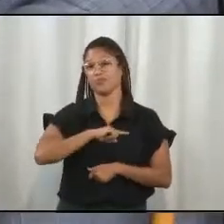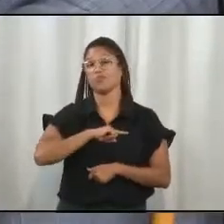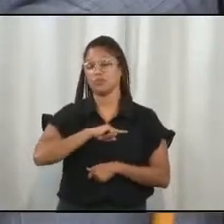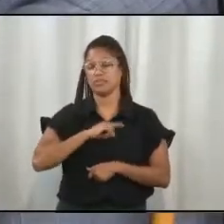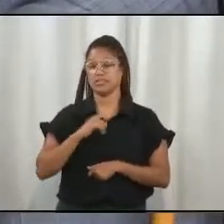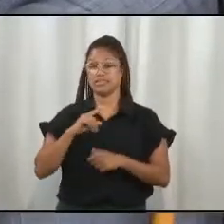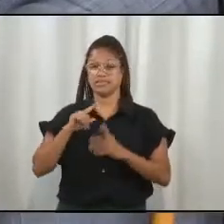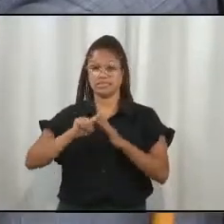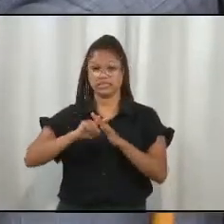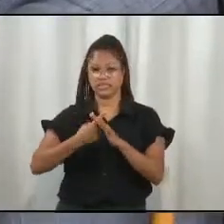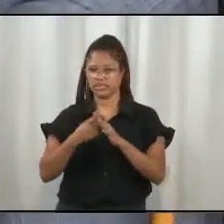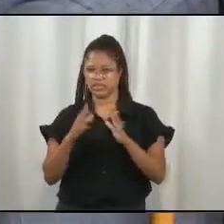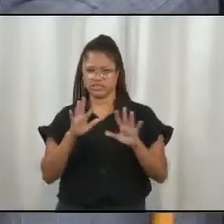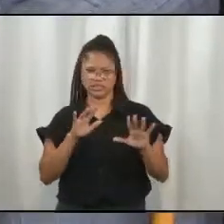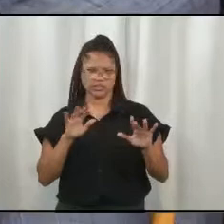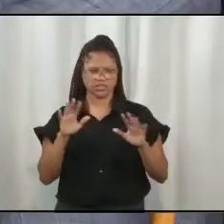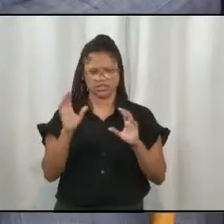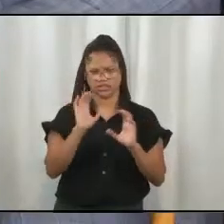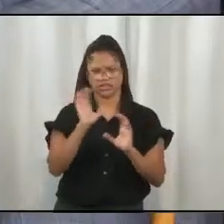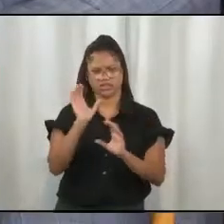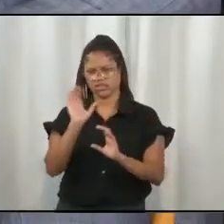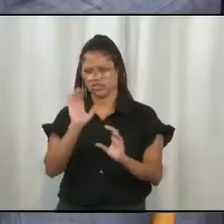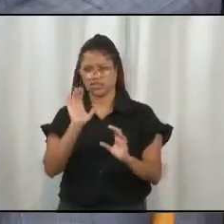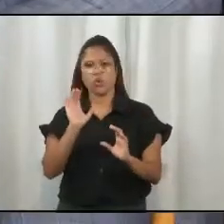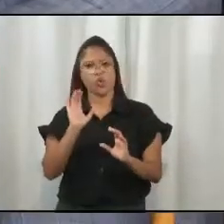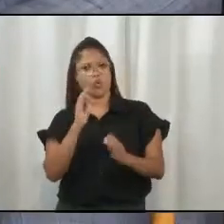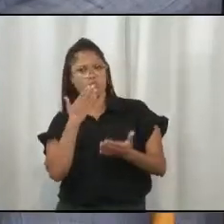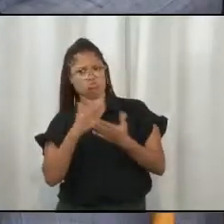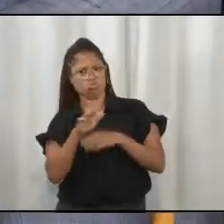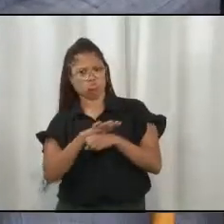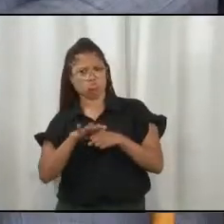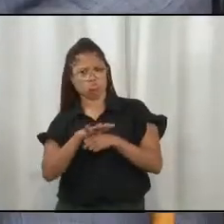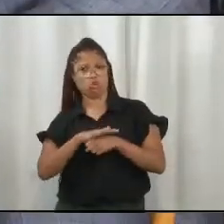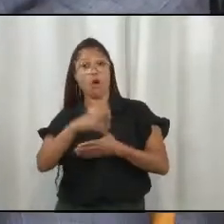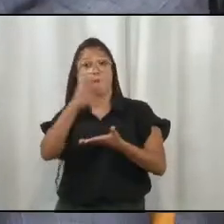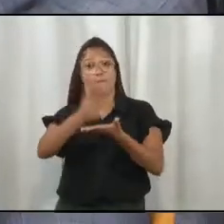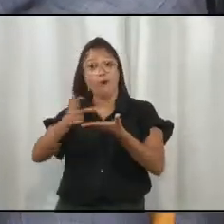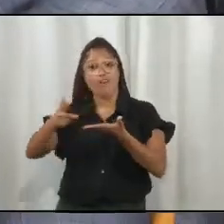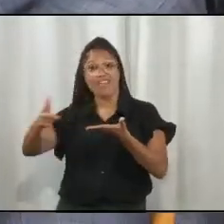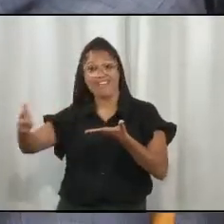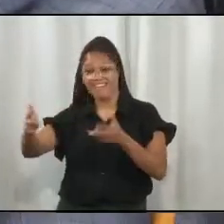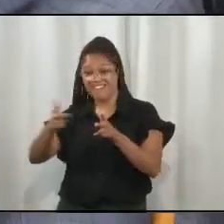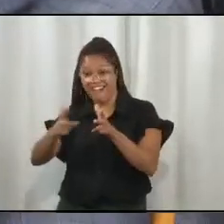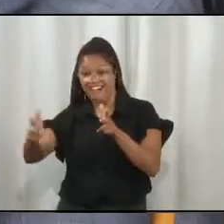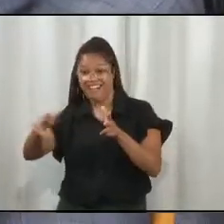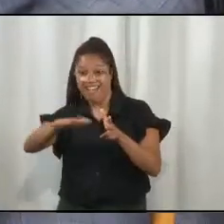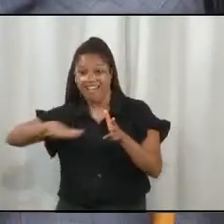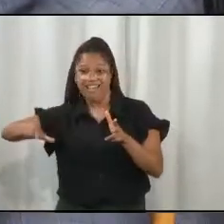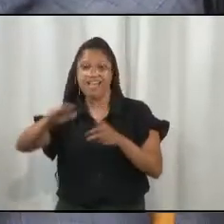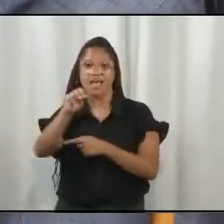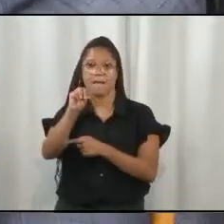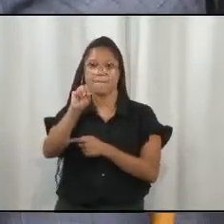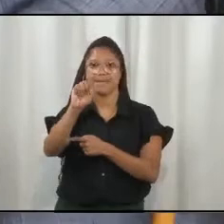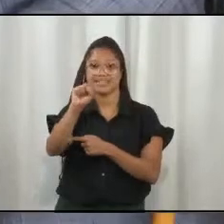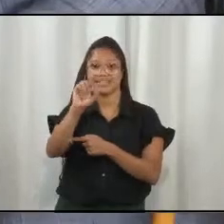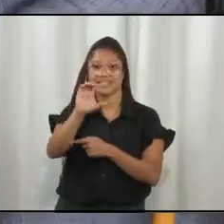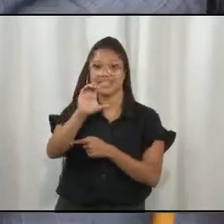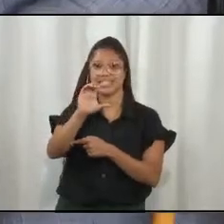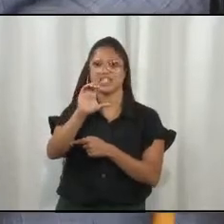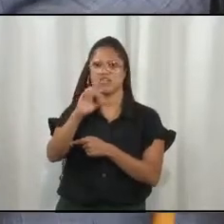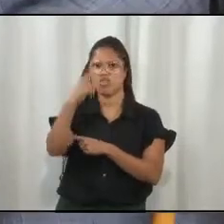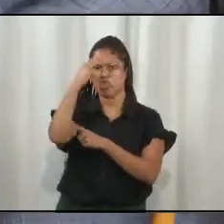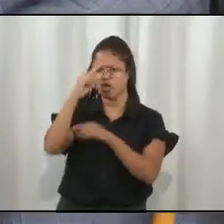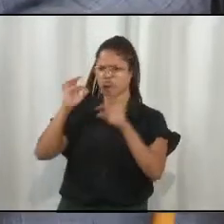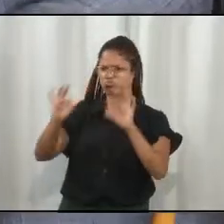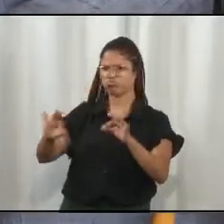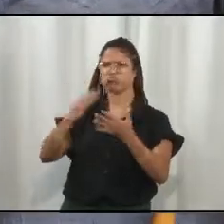initially identify the parking lot of the Multi-Service Center, the MSC, as an ideal location for this project due to